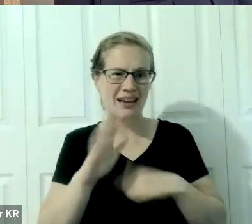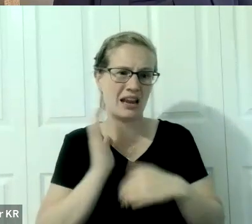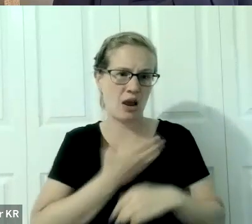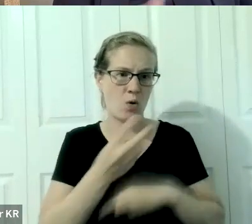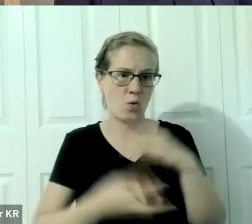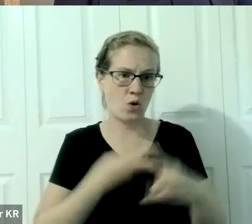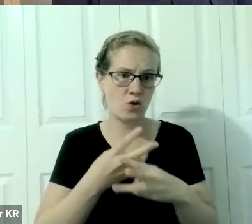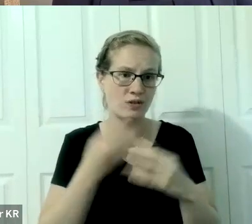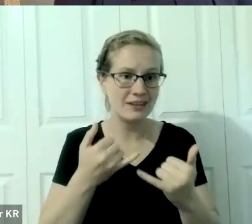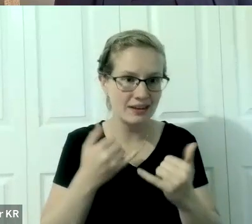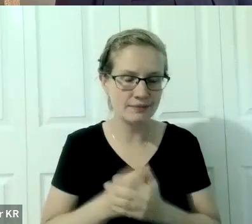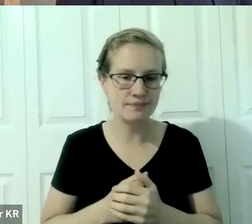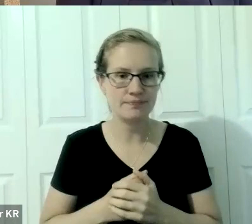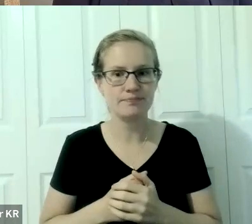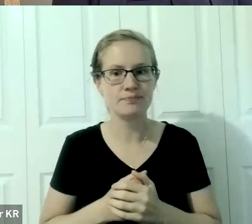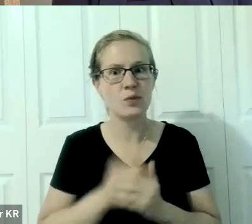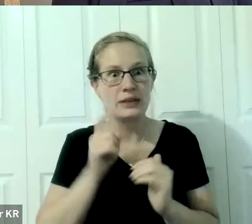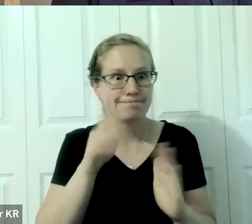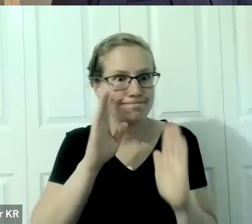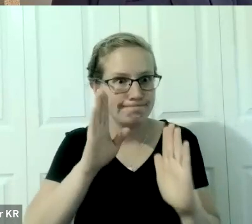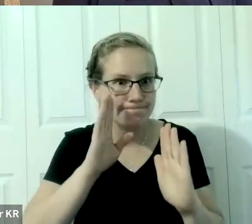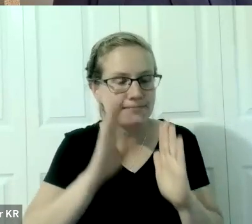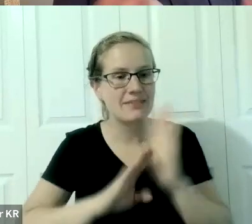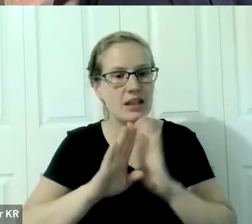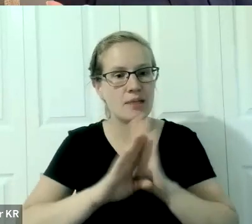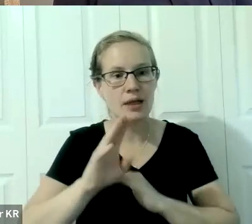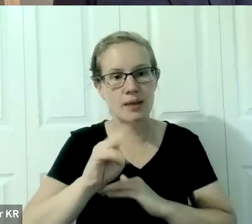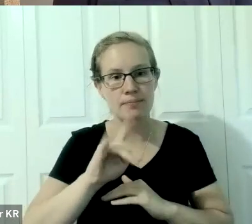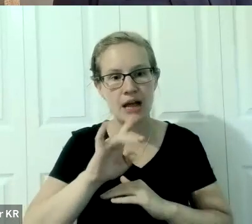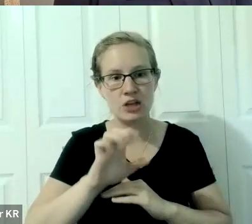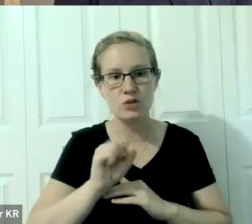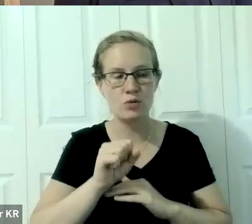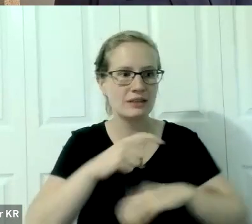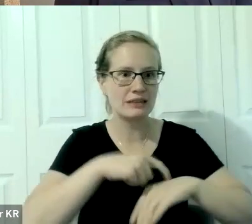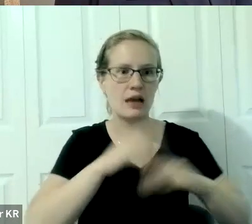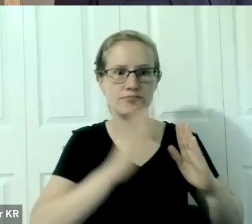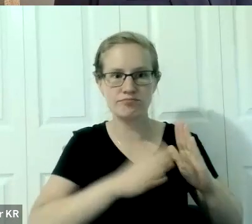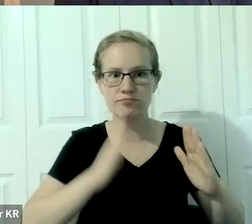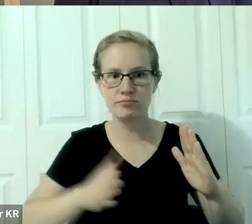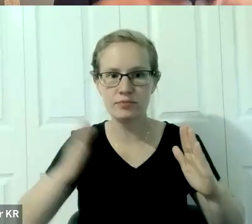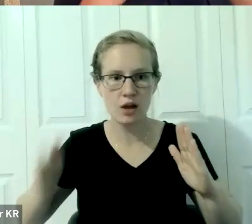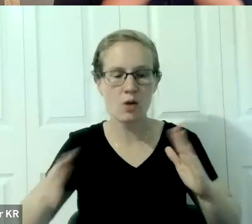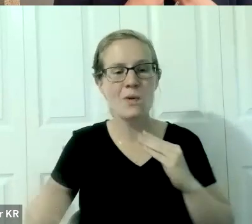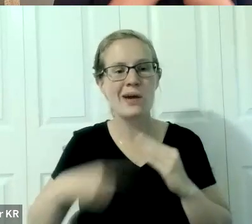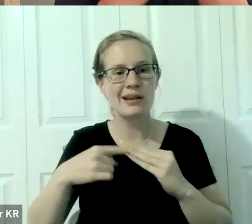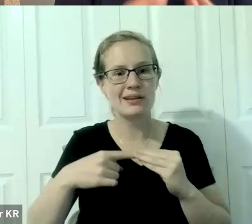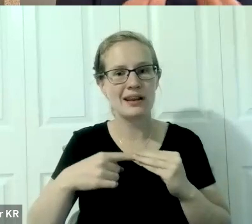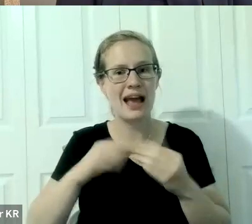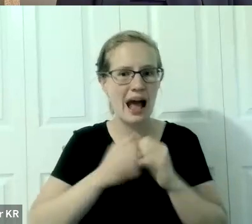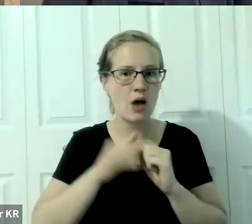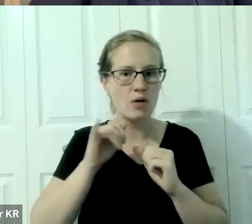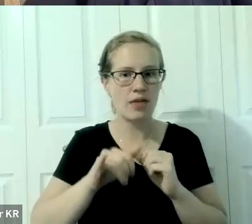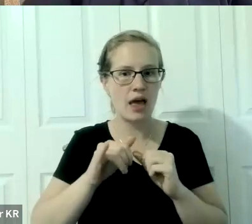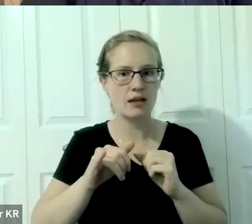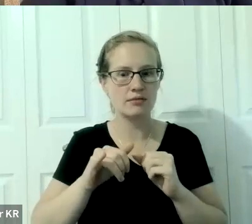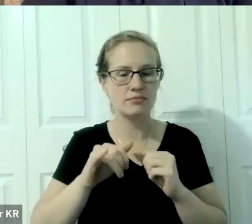And so we need to kind of watch out for these developmental milestones and just when mental health, how that puts us at risk